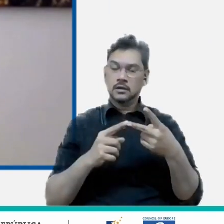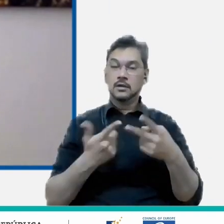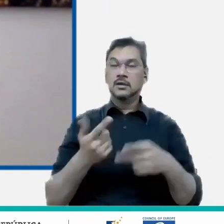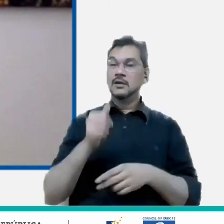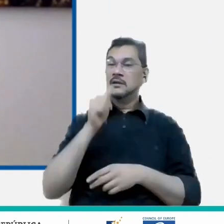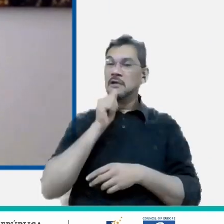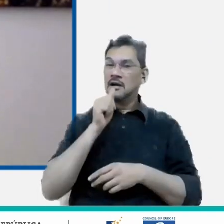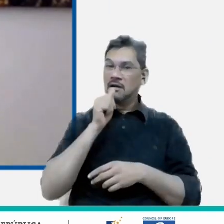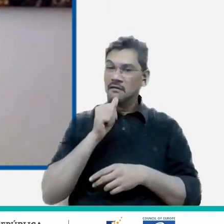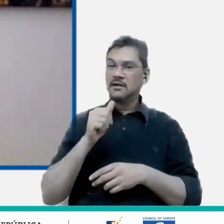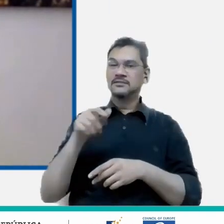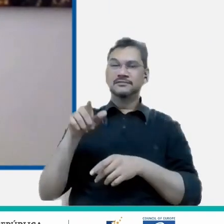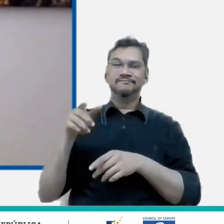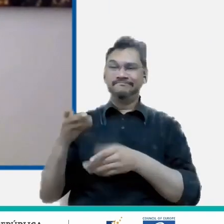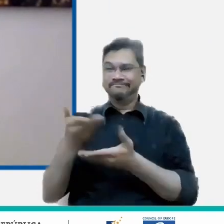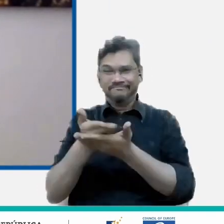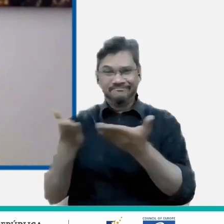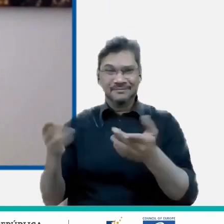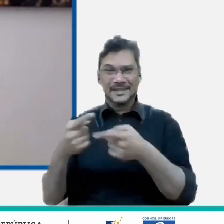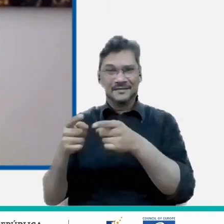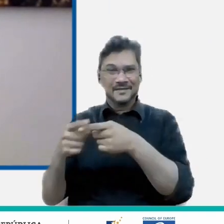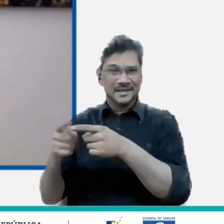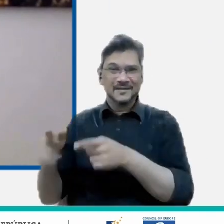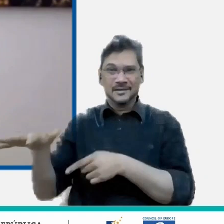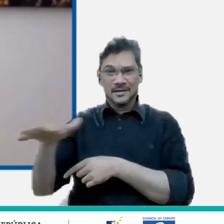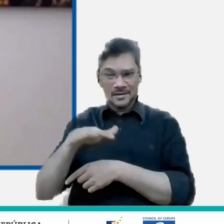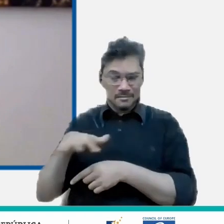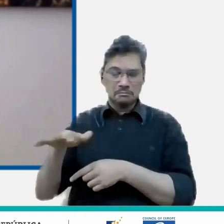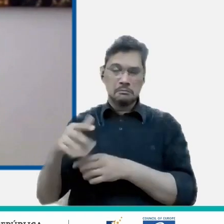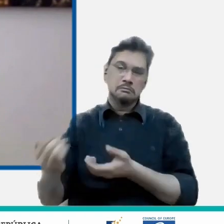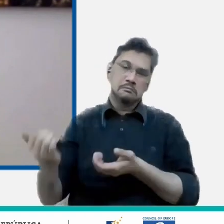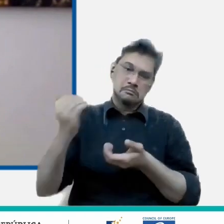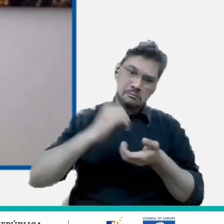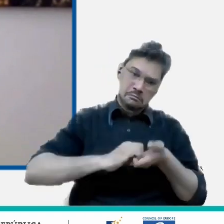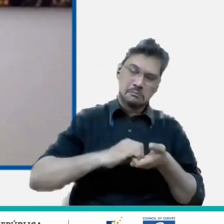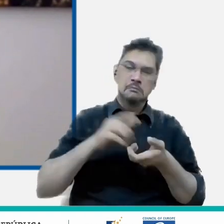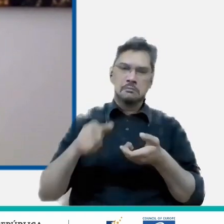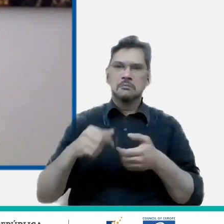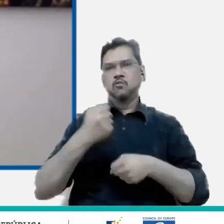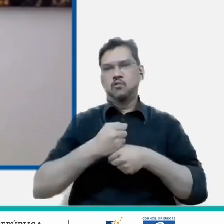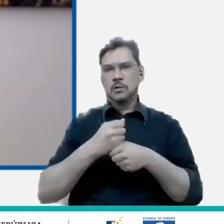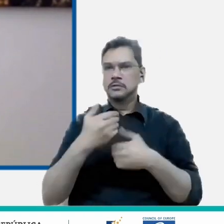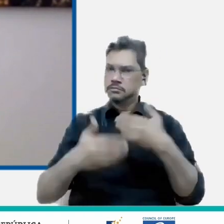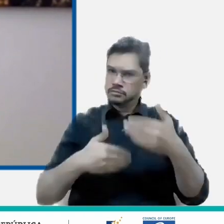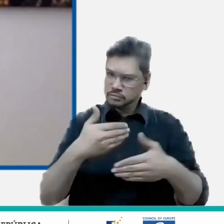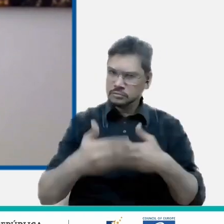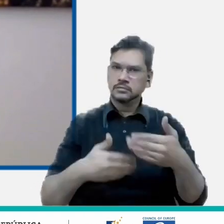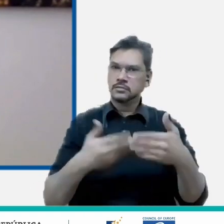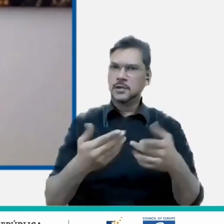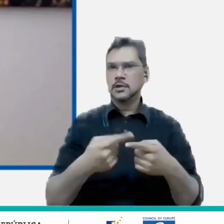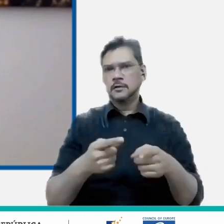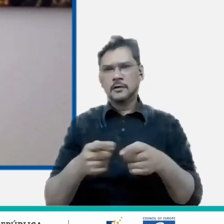national risk assessments. That was also a very strong postulate for the experts, and especially inclusion